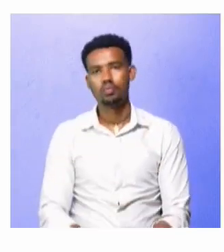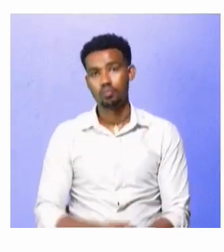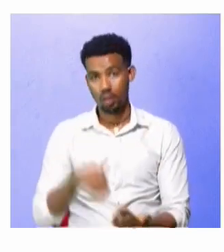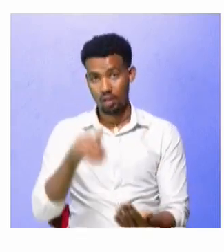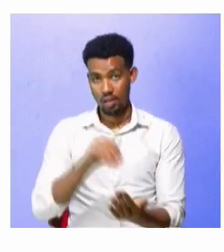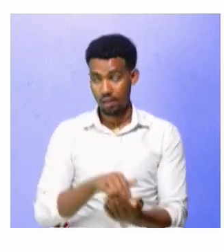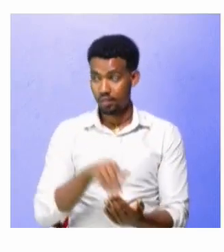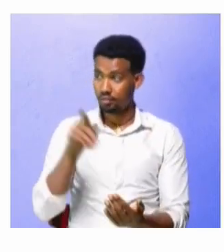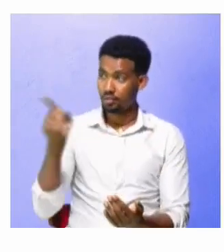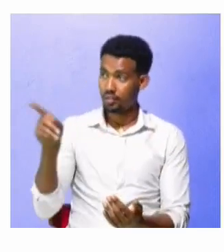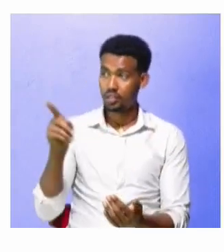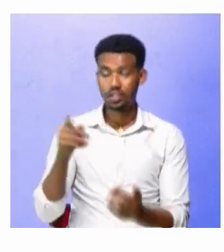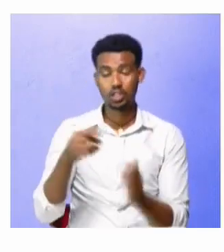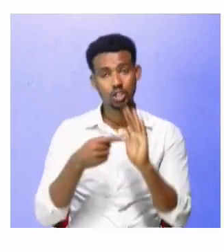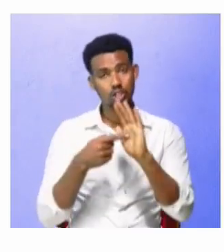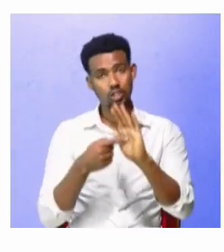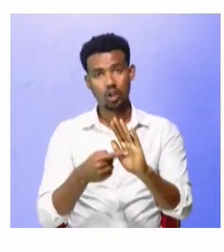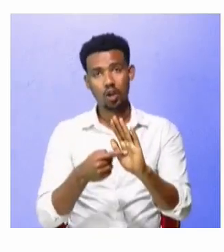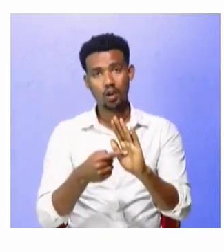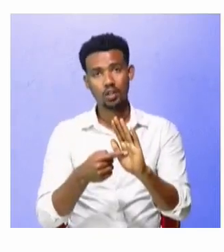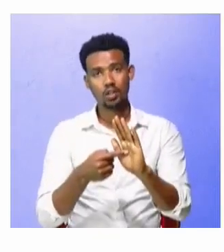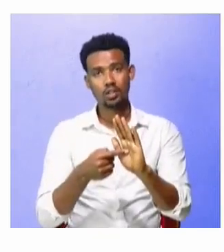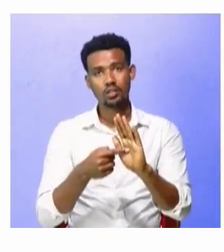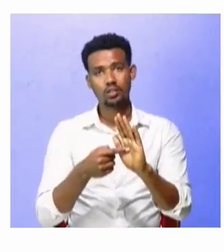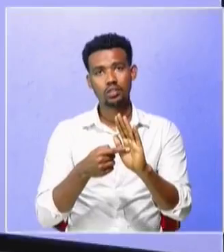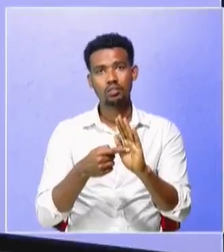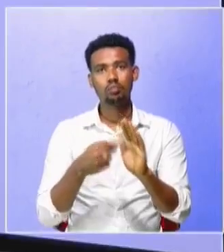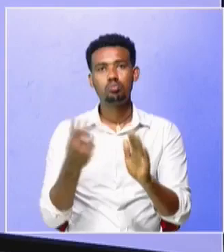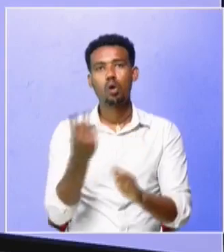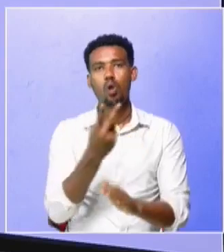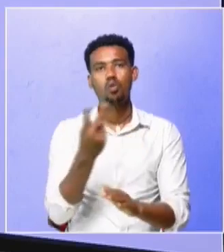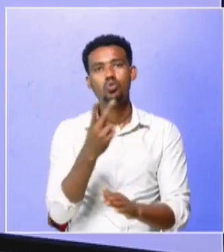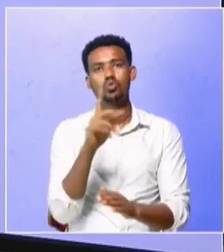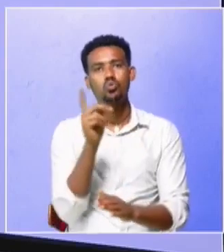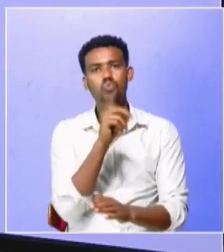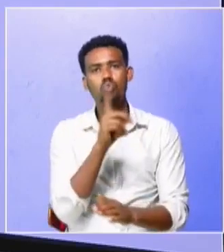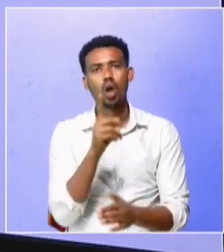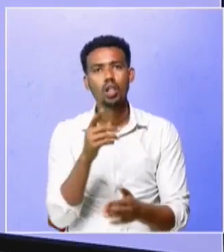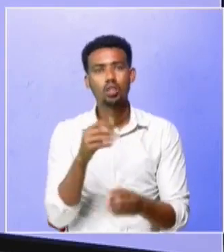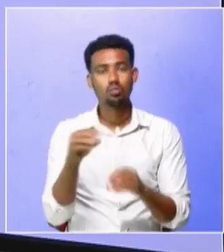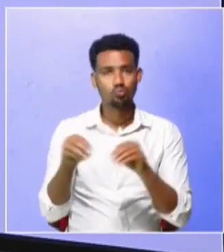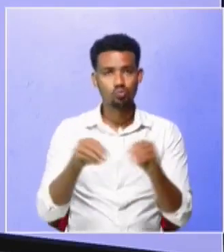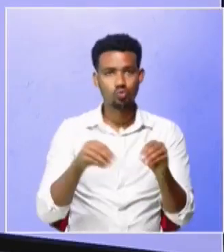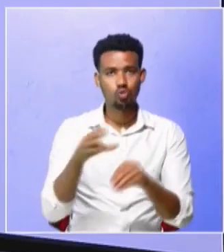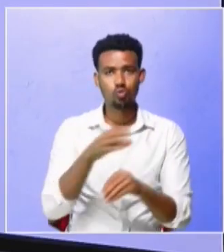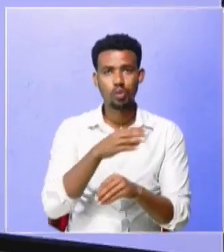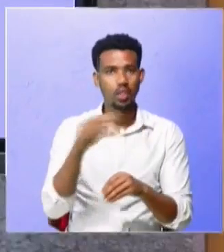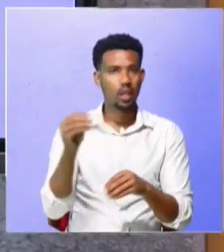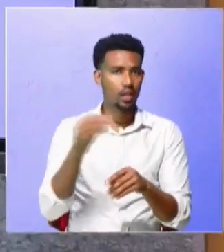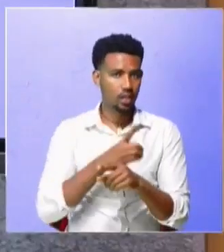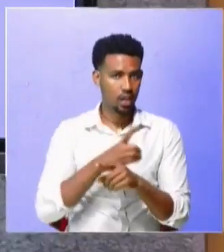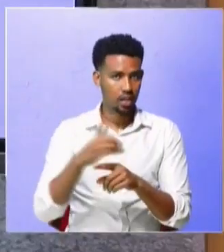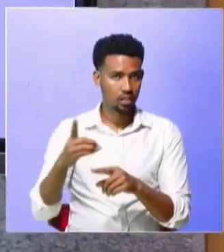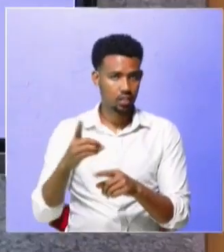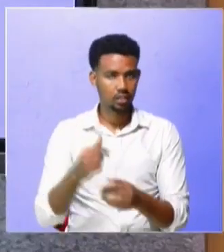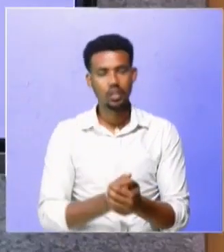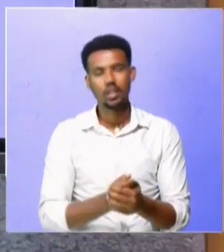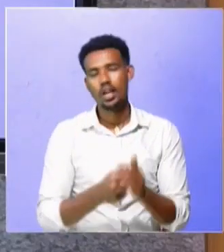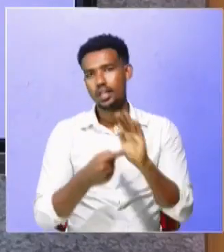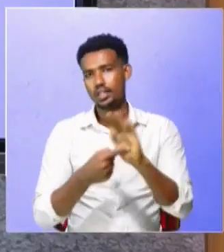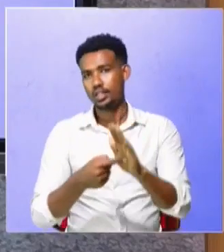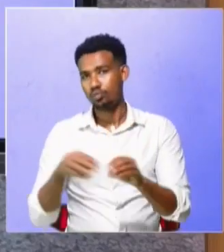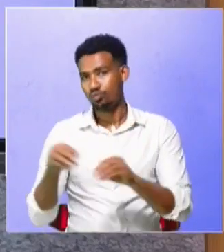Again, this is showing both what? Movement and direction. It's showing that